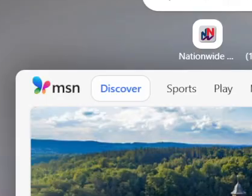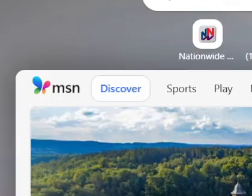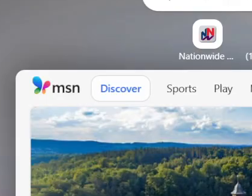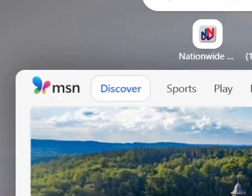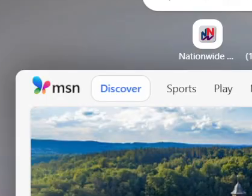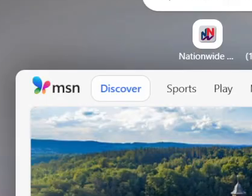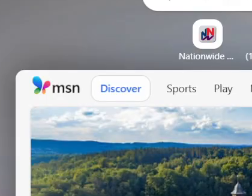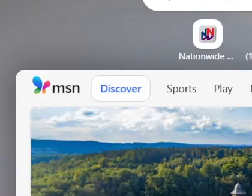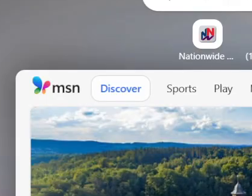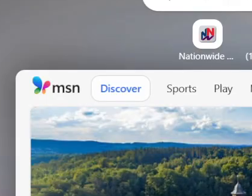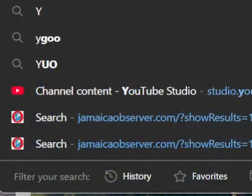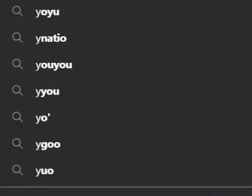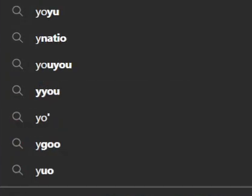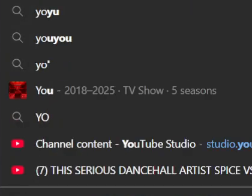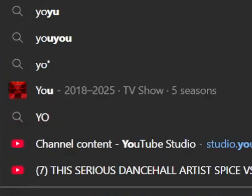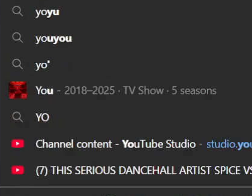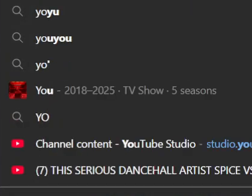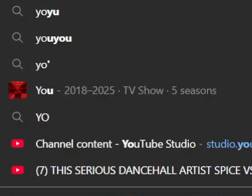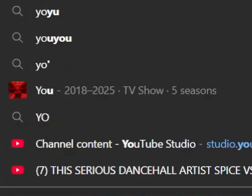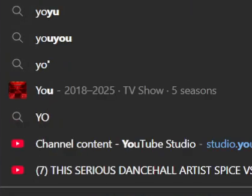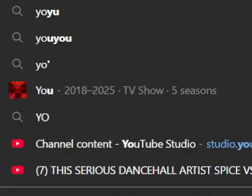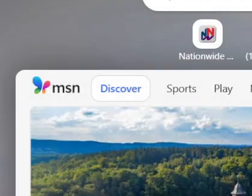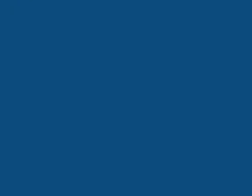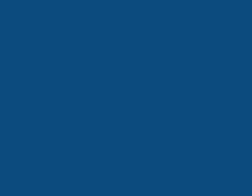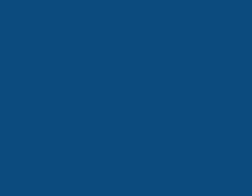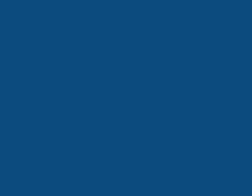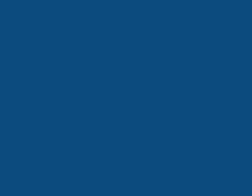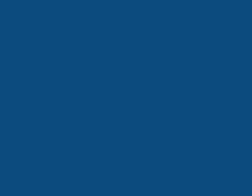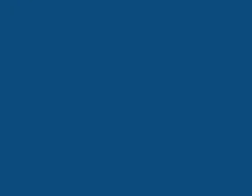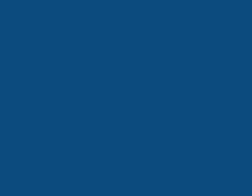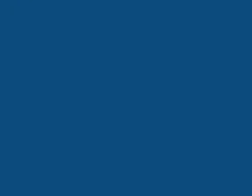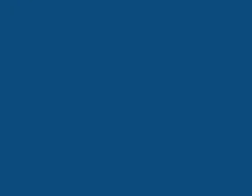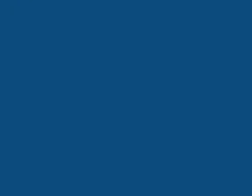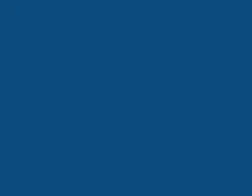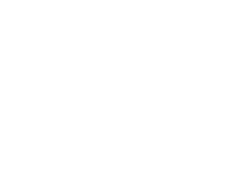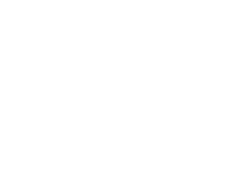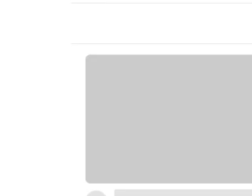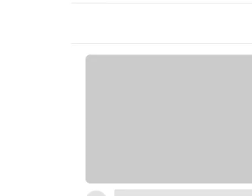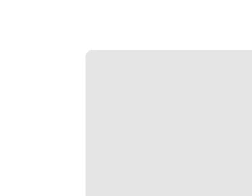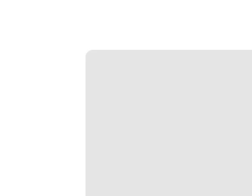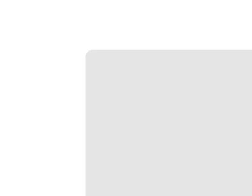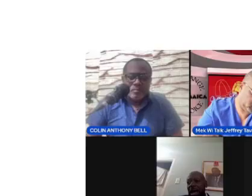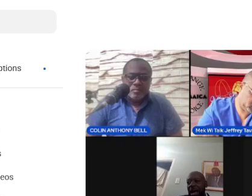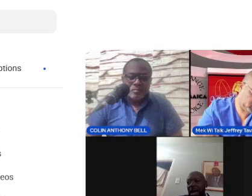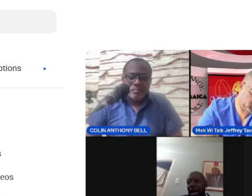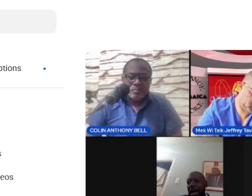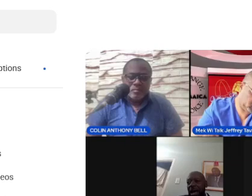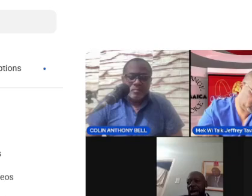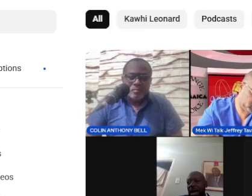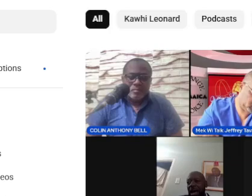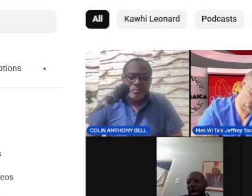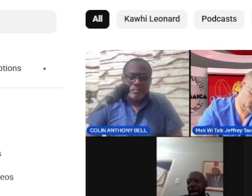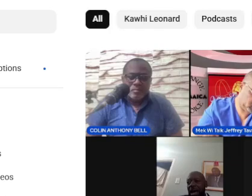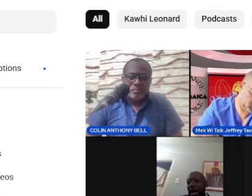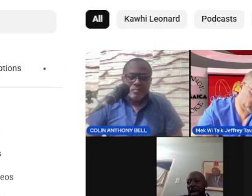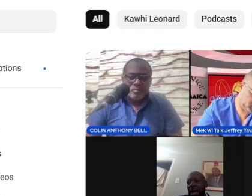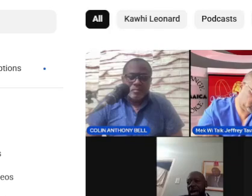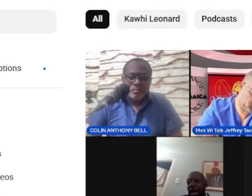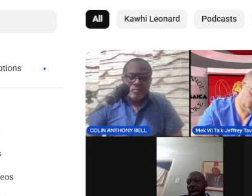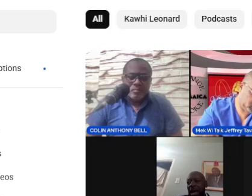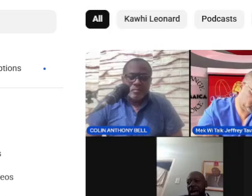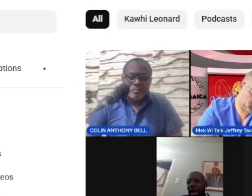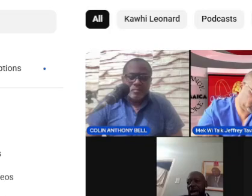improvise. Let me improvise. I sure I